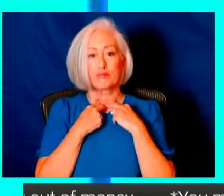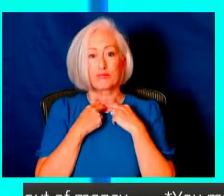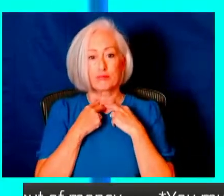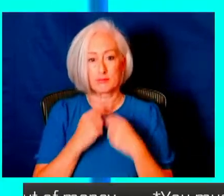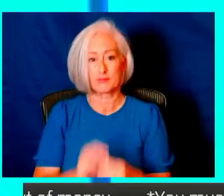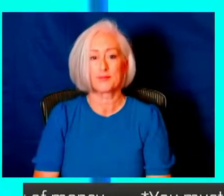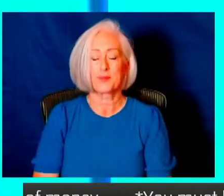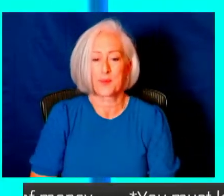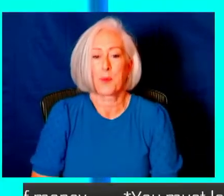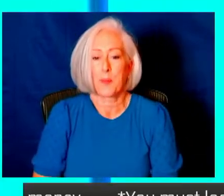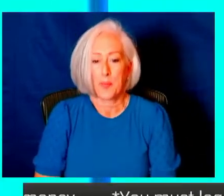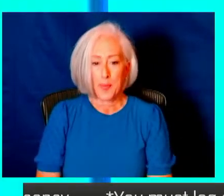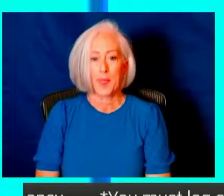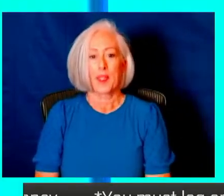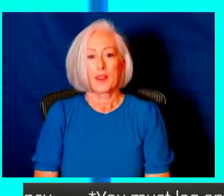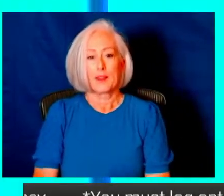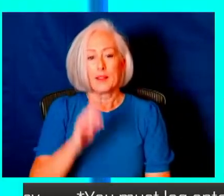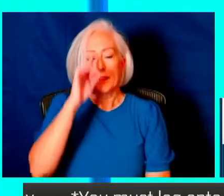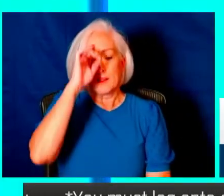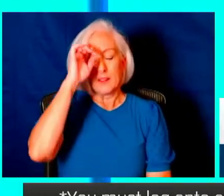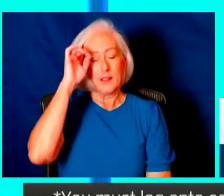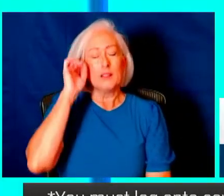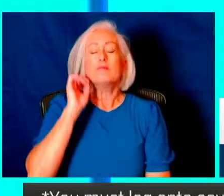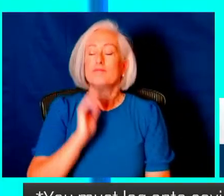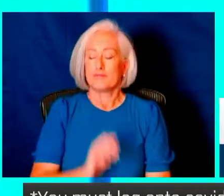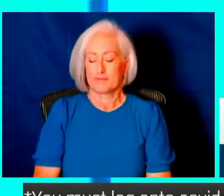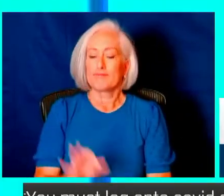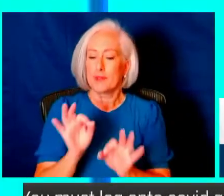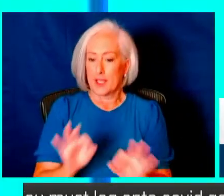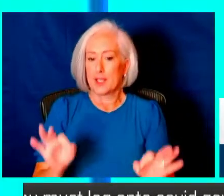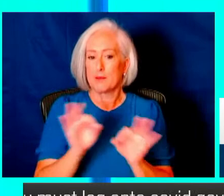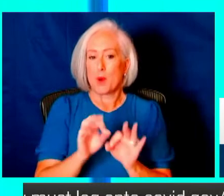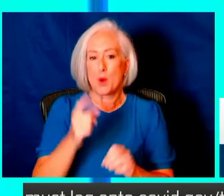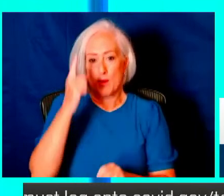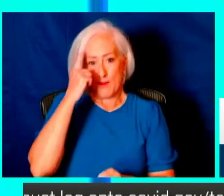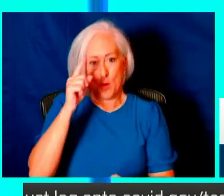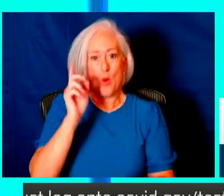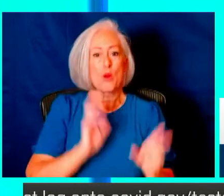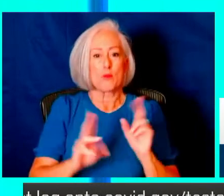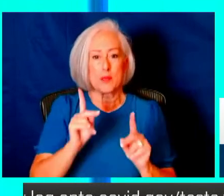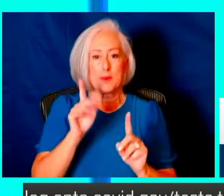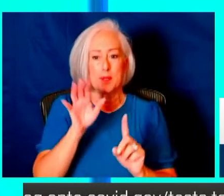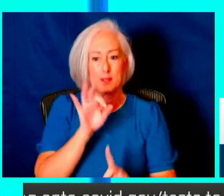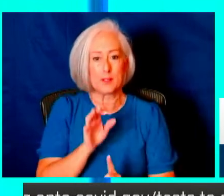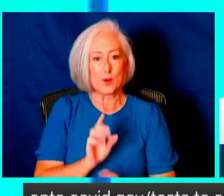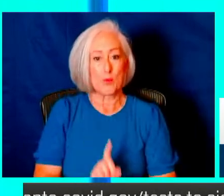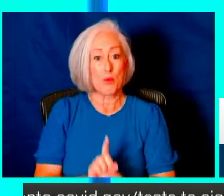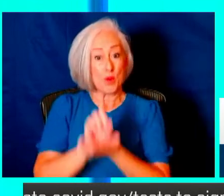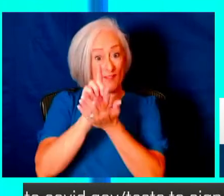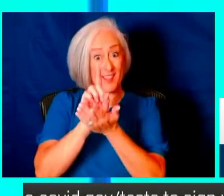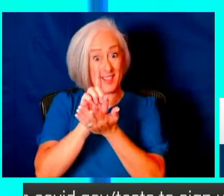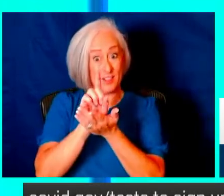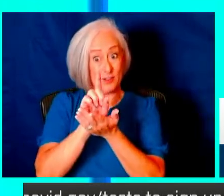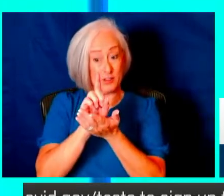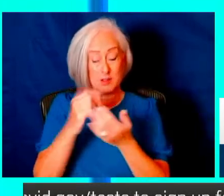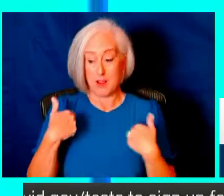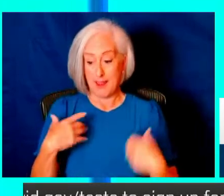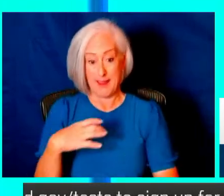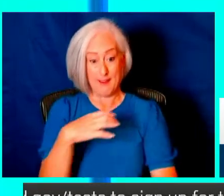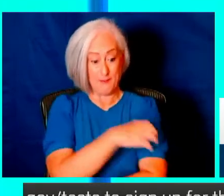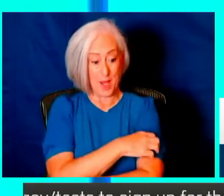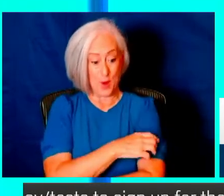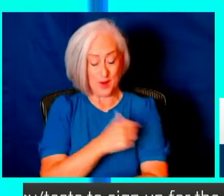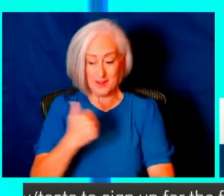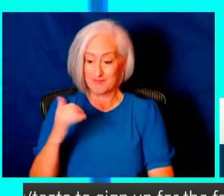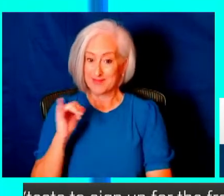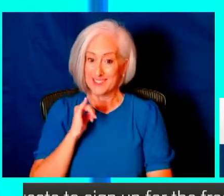to folks who have privilege and who have power like us to provide that